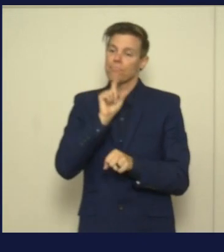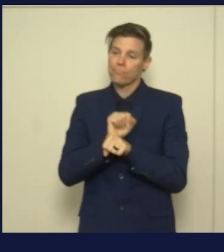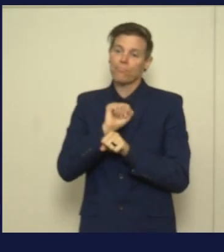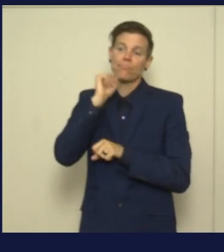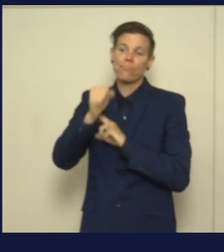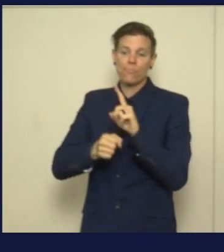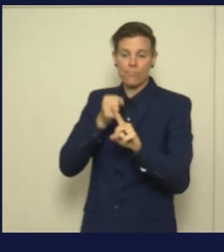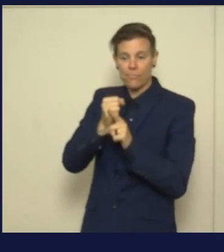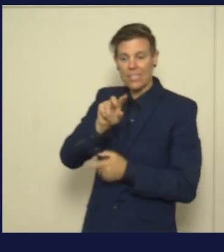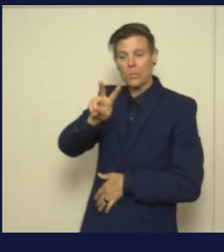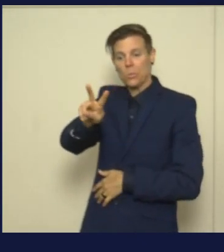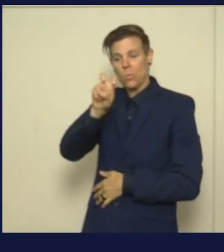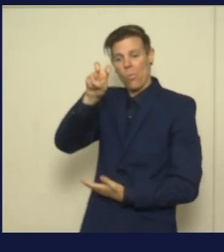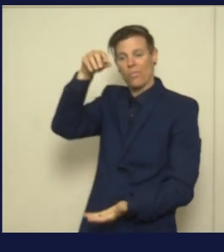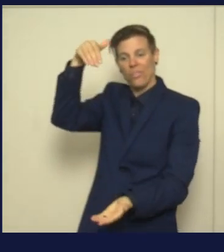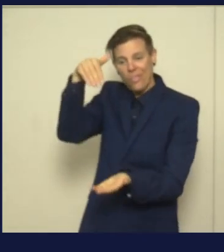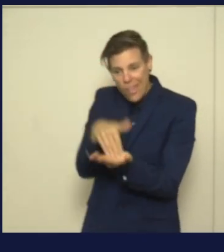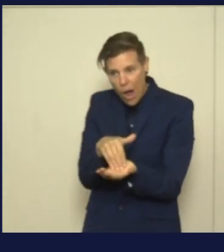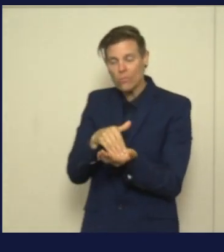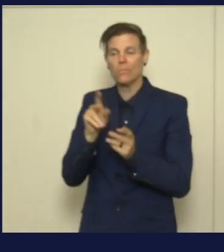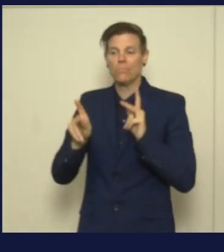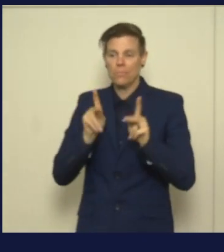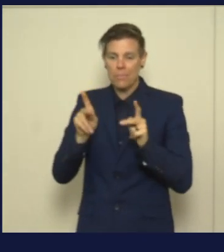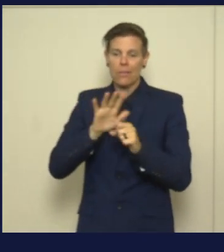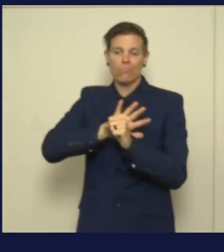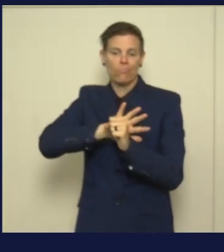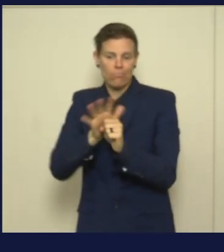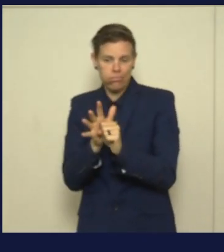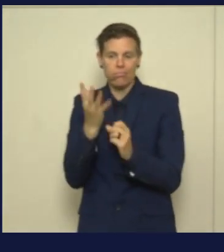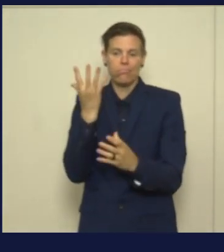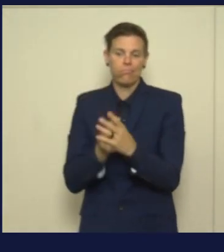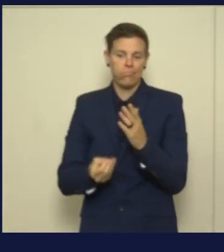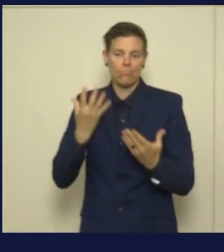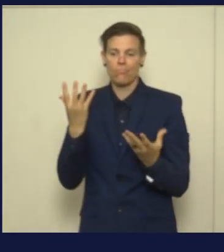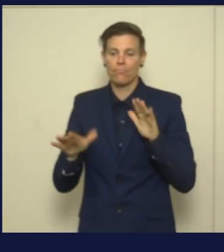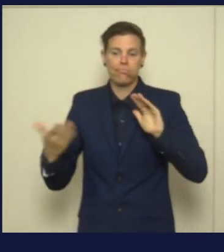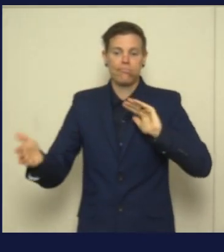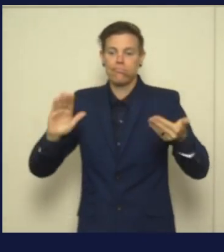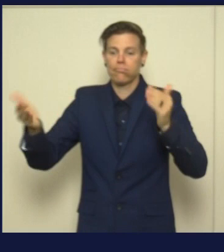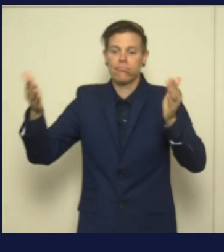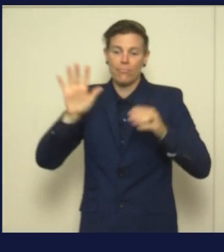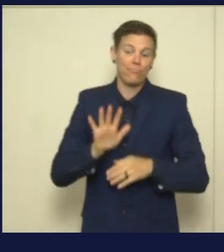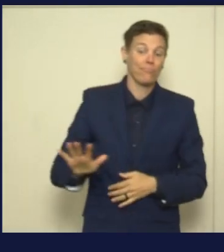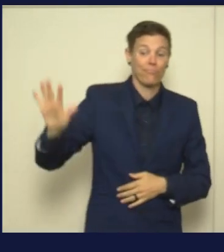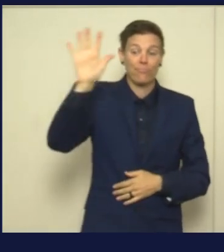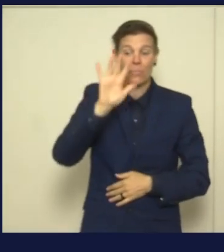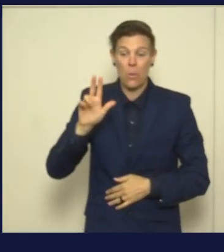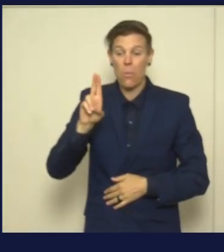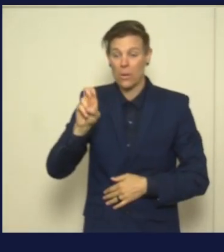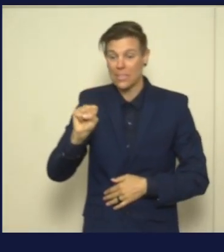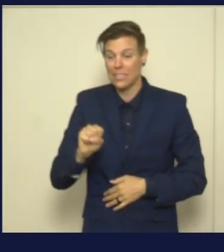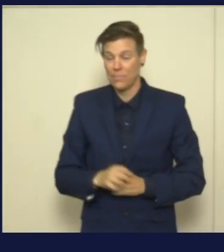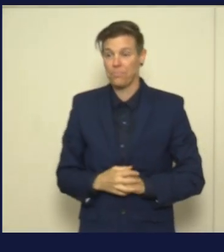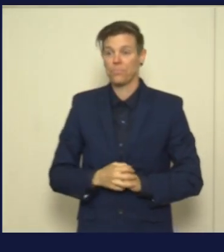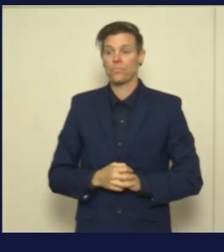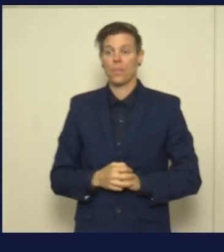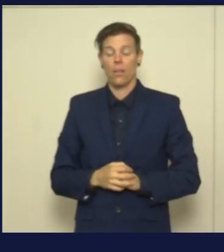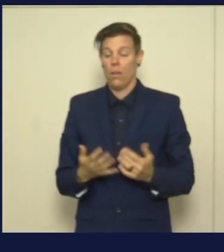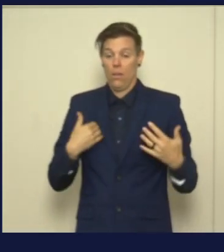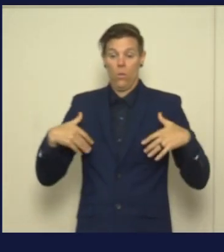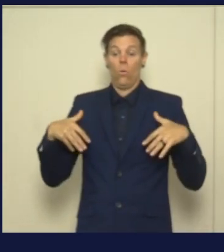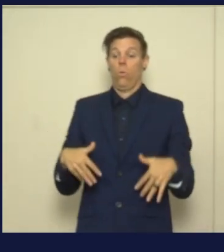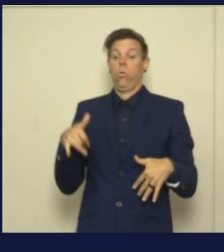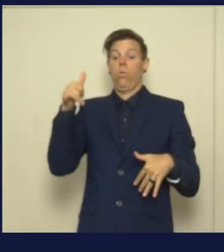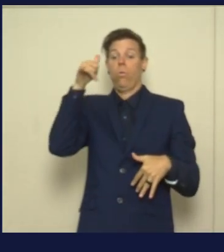200,000 COVID-19 deaths. It's an unfathomable tragedy, and frankly, we're not